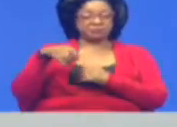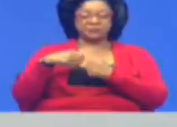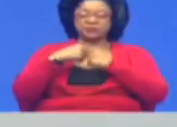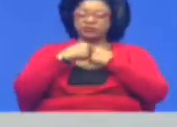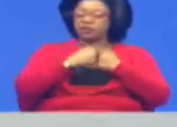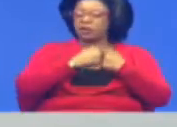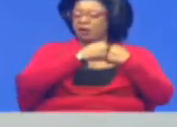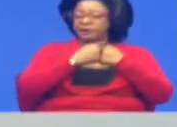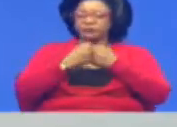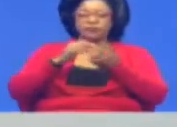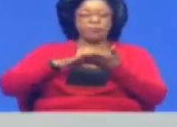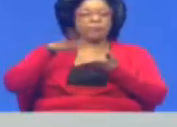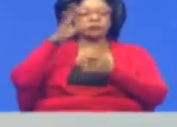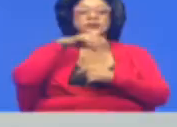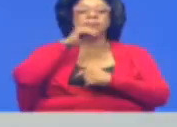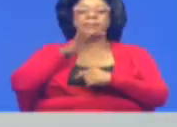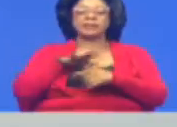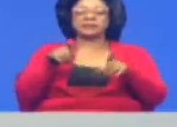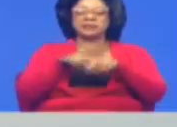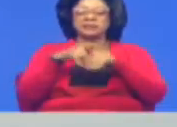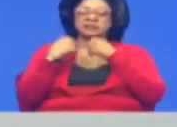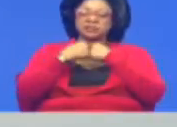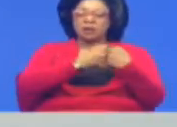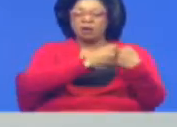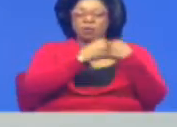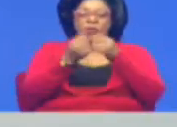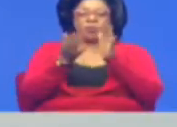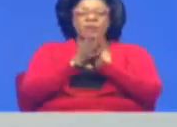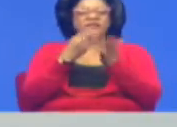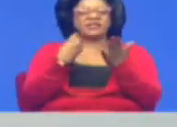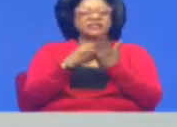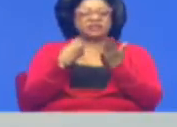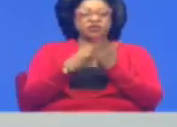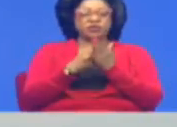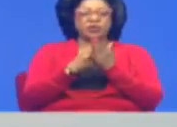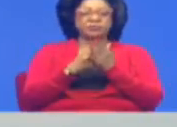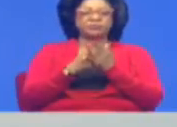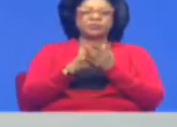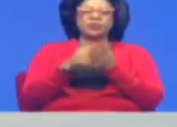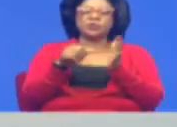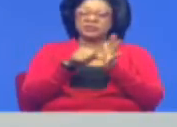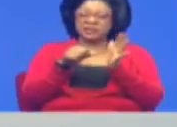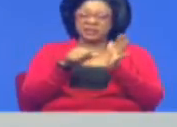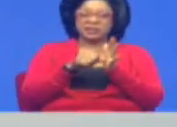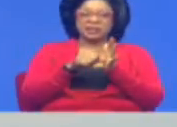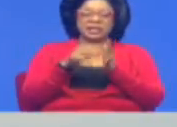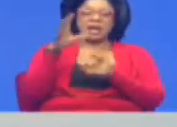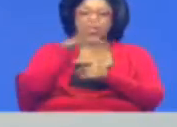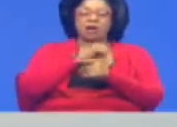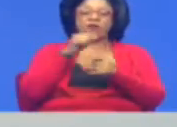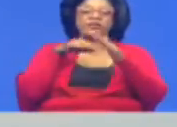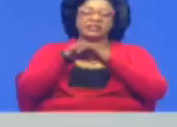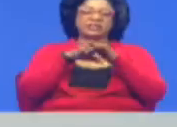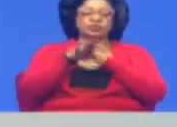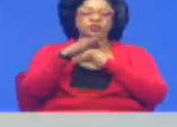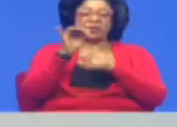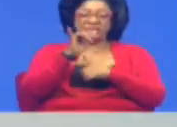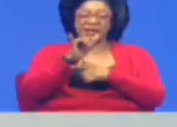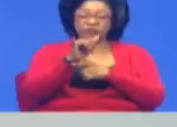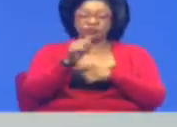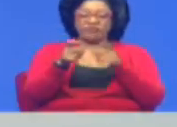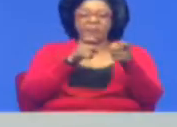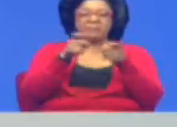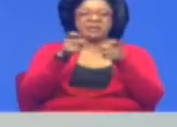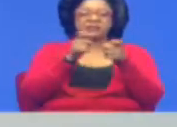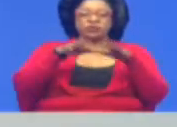have to grapple with stigma, financial constraints, and lack of access to health facilities to help manage or treat